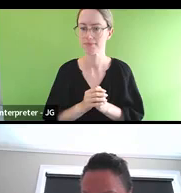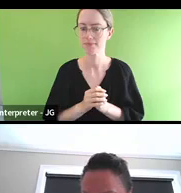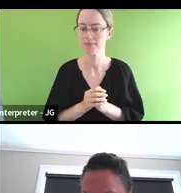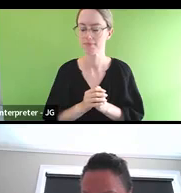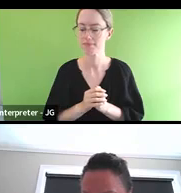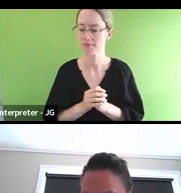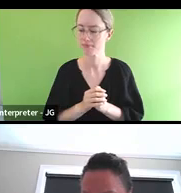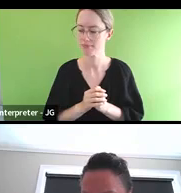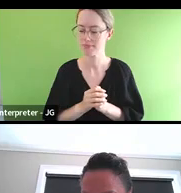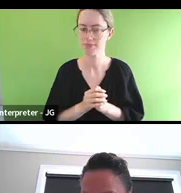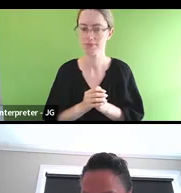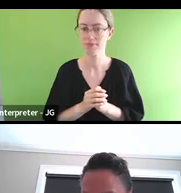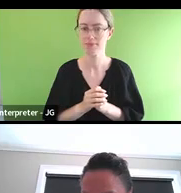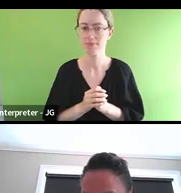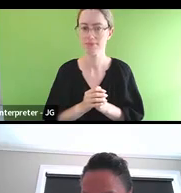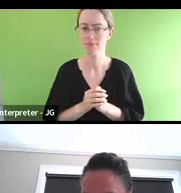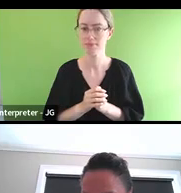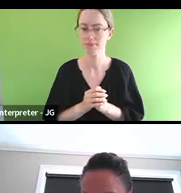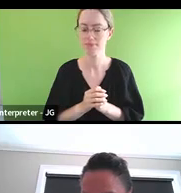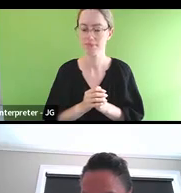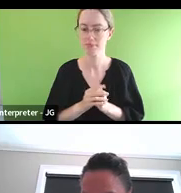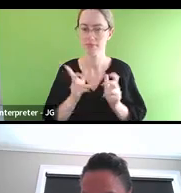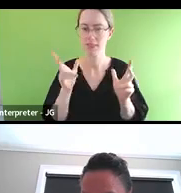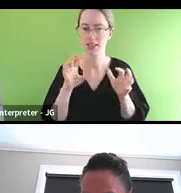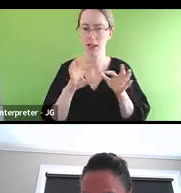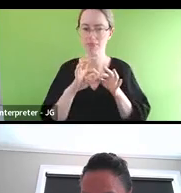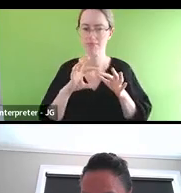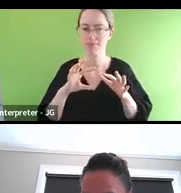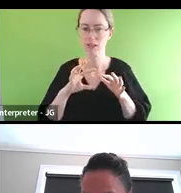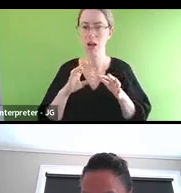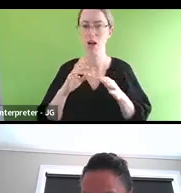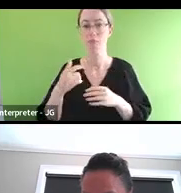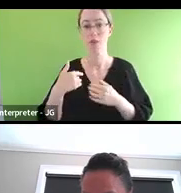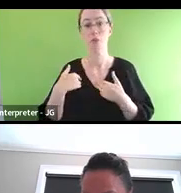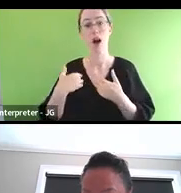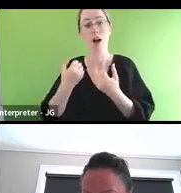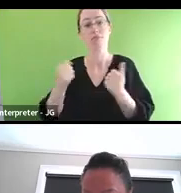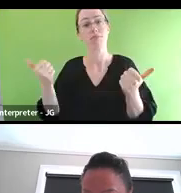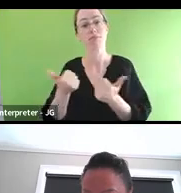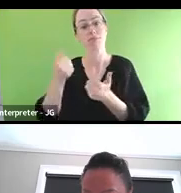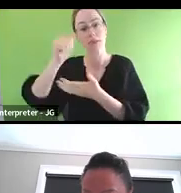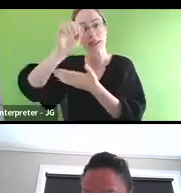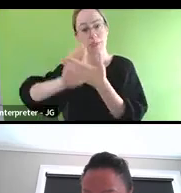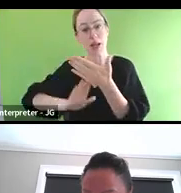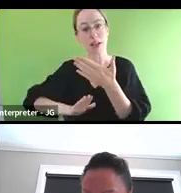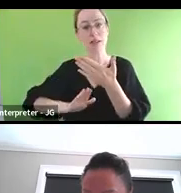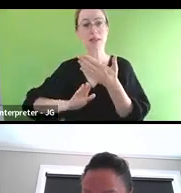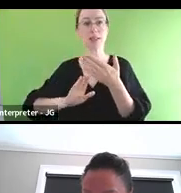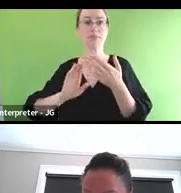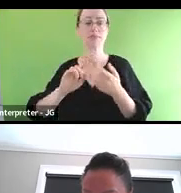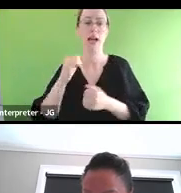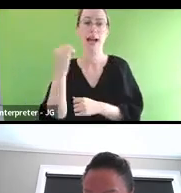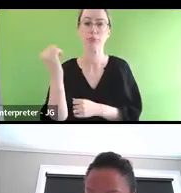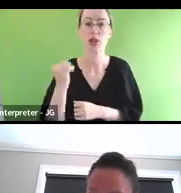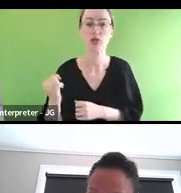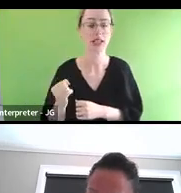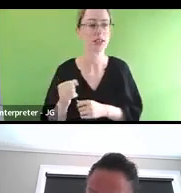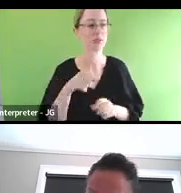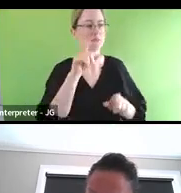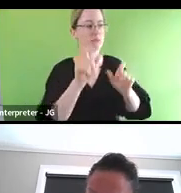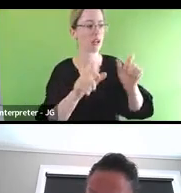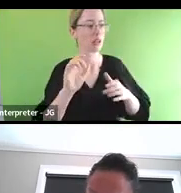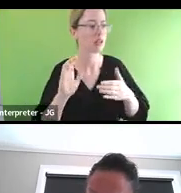and I have so many qualifications and a lot of experience in administration and client